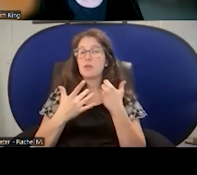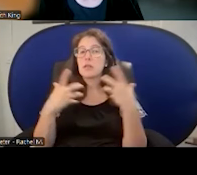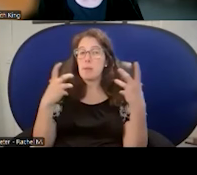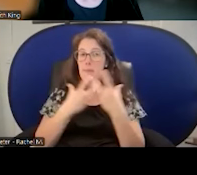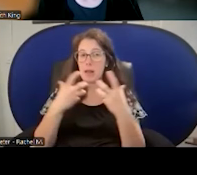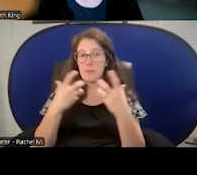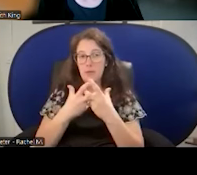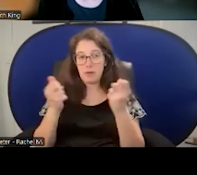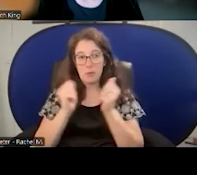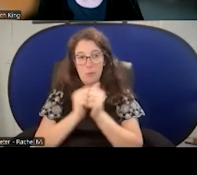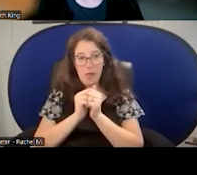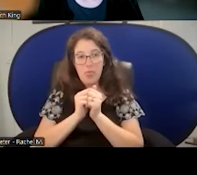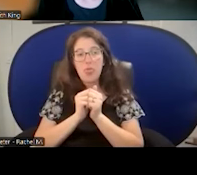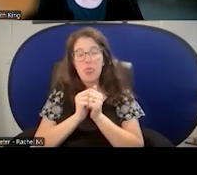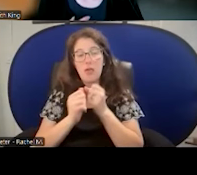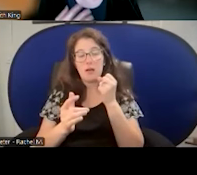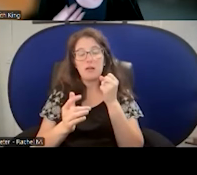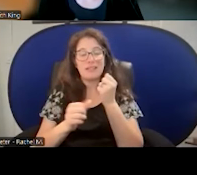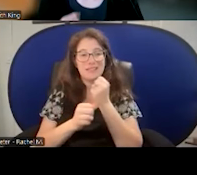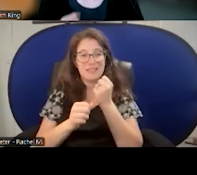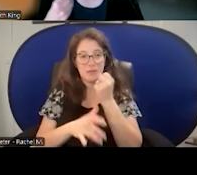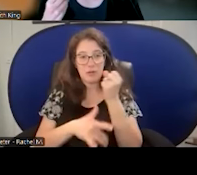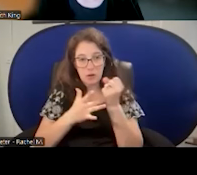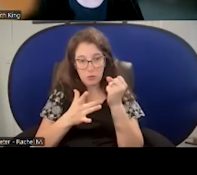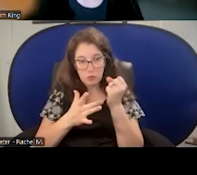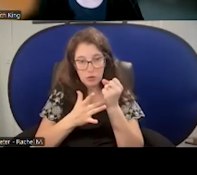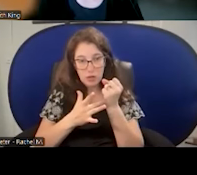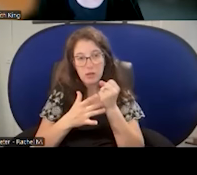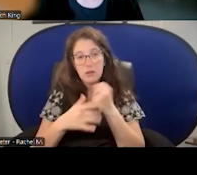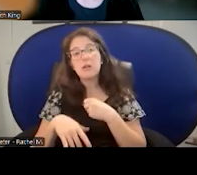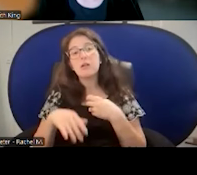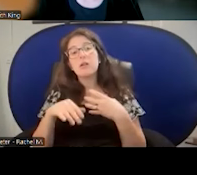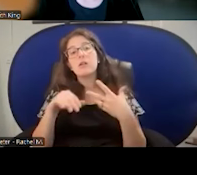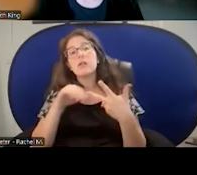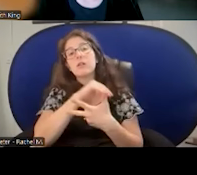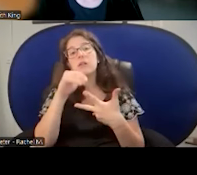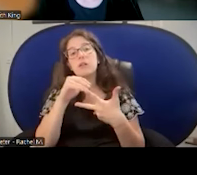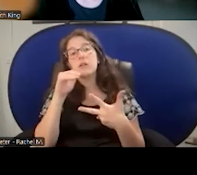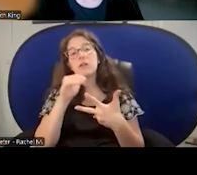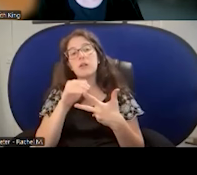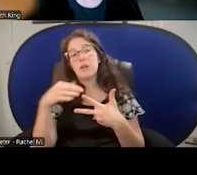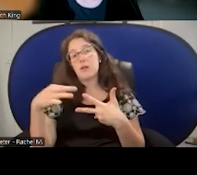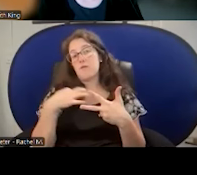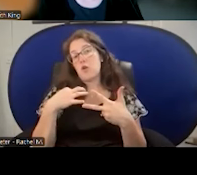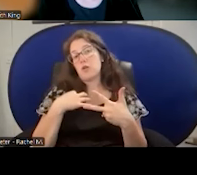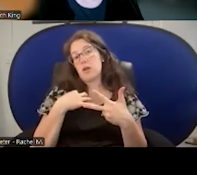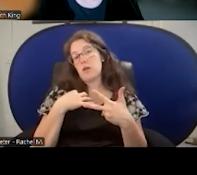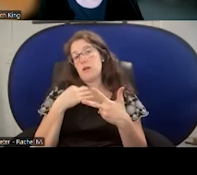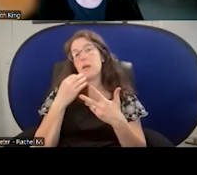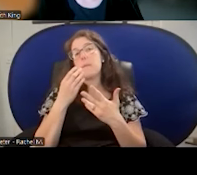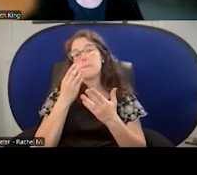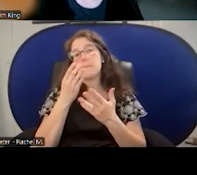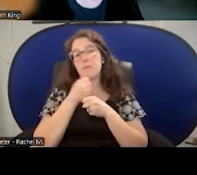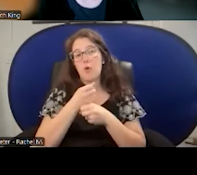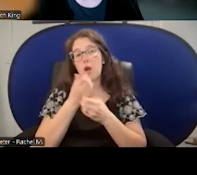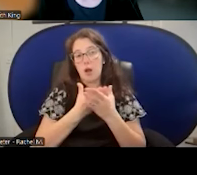compatibility. You want to have a voluntary product accessibility template, VPAT informed tool selection, and you want